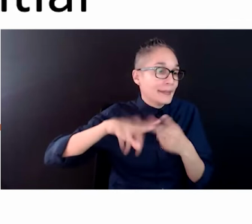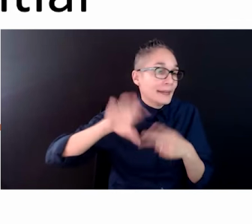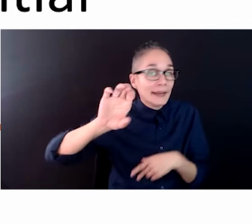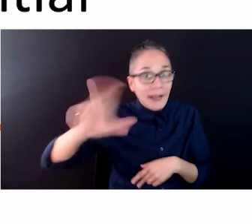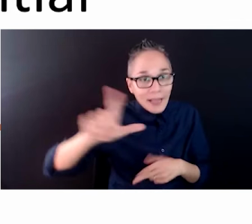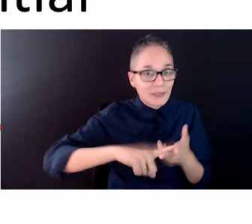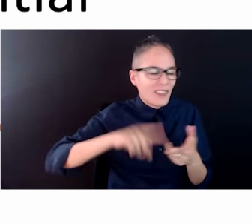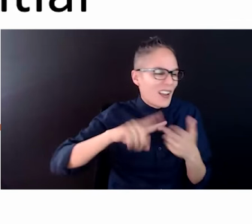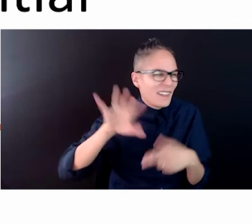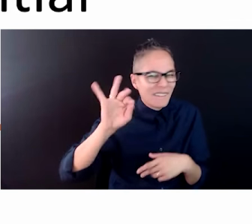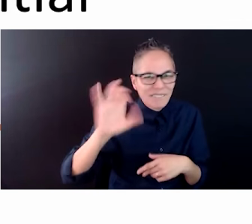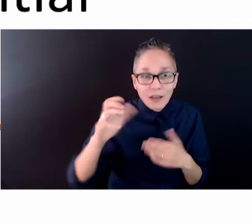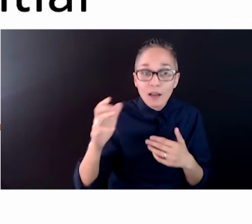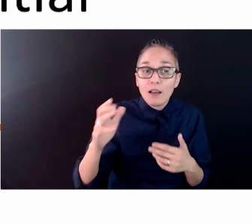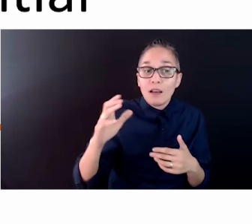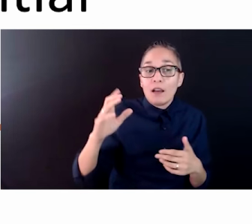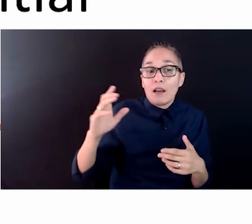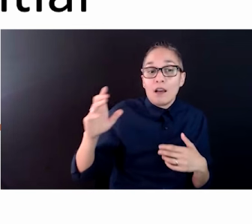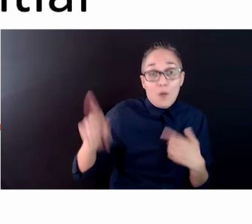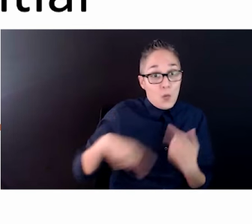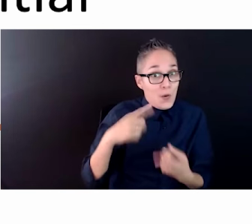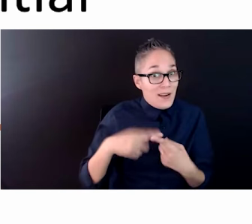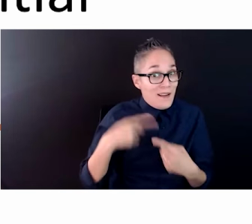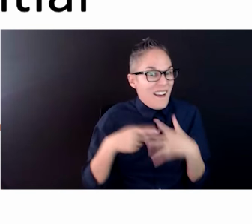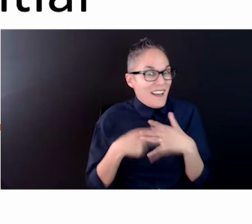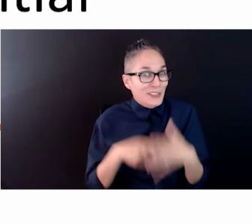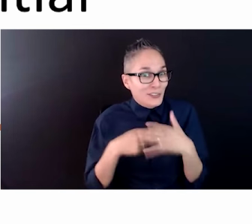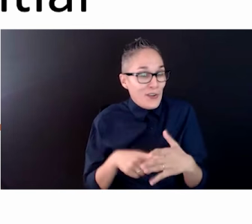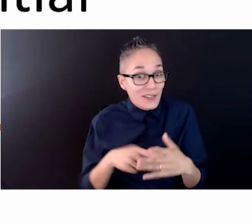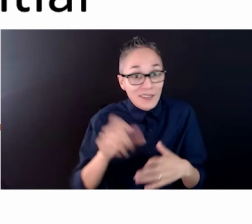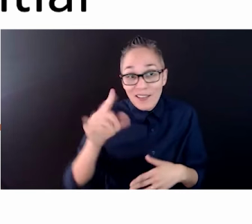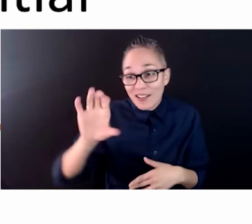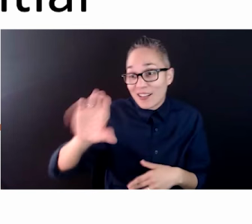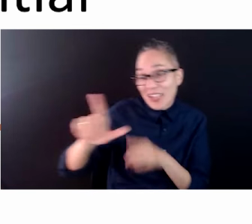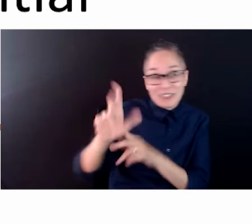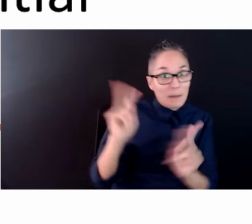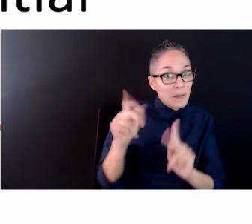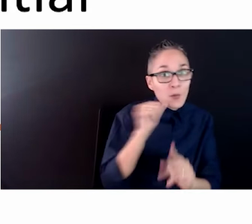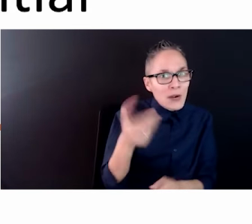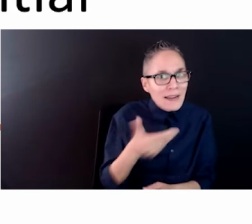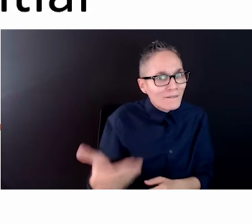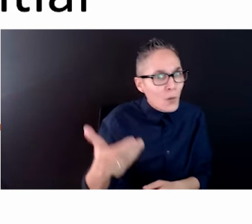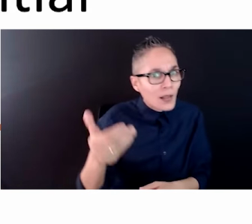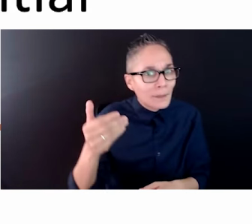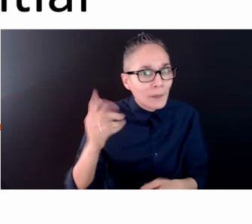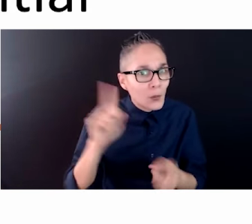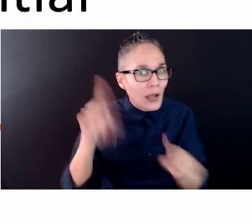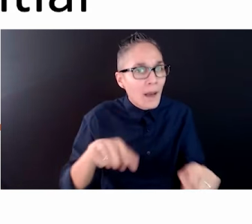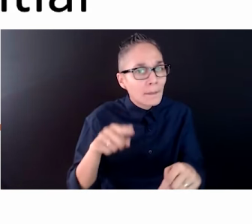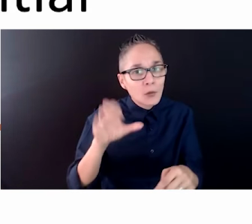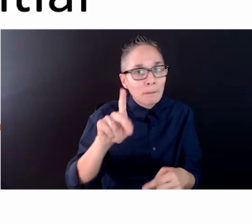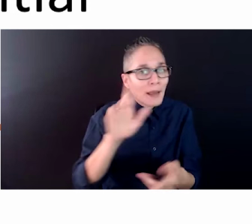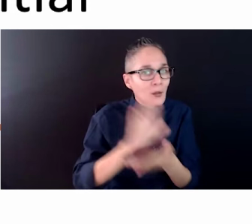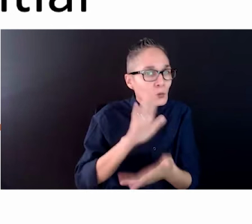started, and I go back history, whatever, okay, classified people were not invited to come to the back to school meeting on